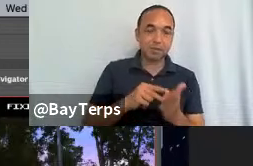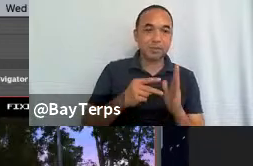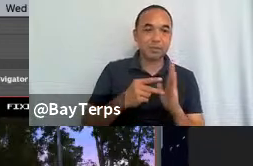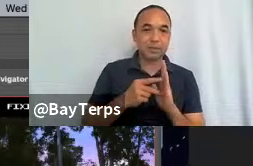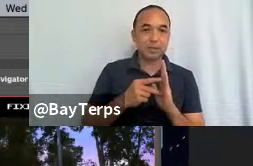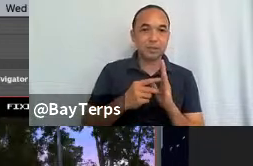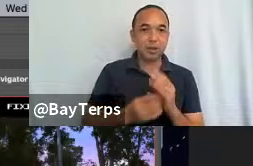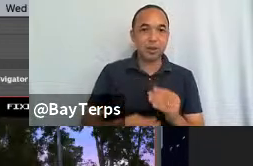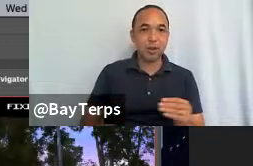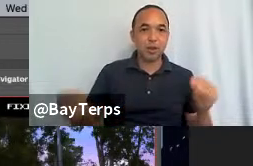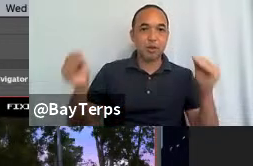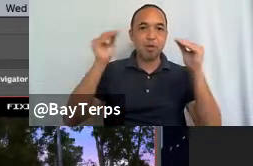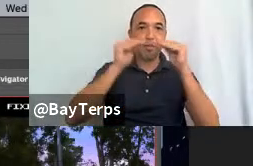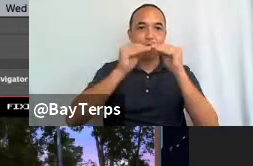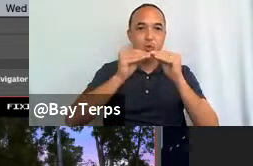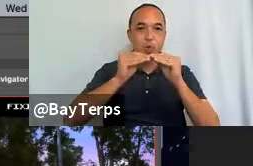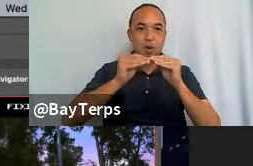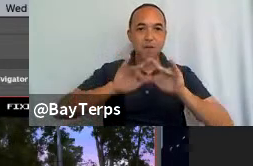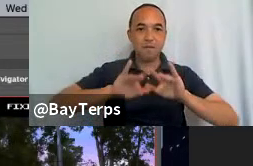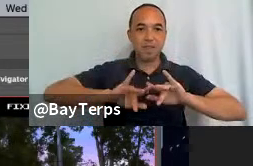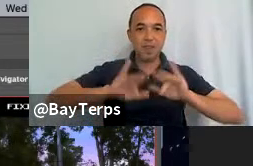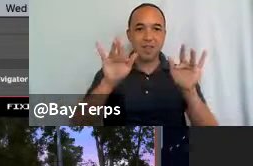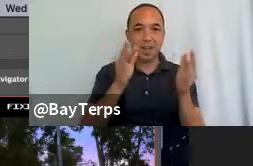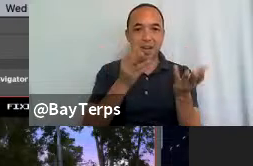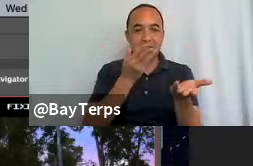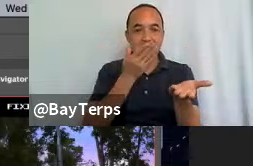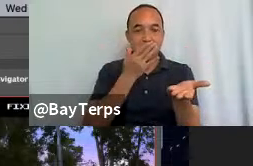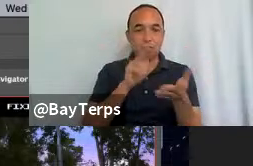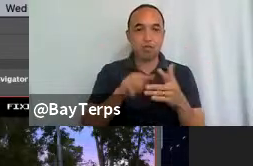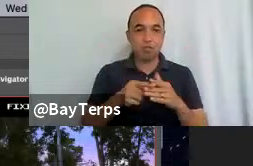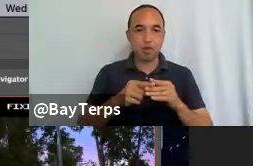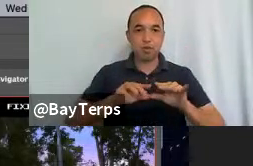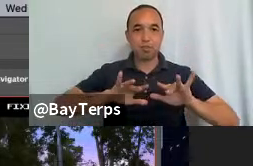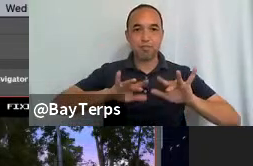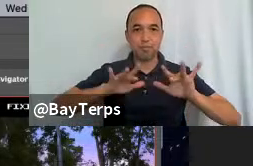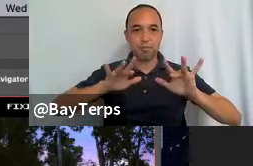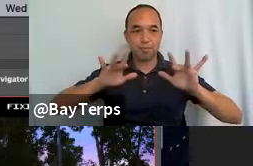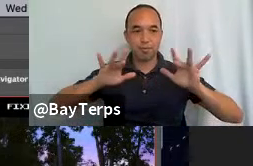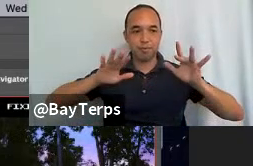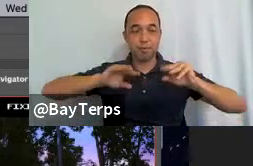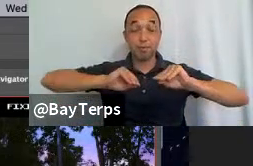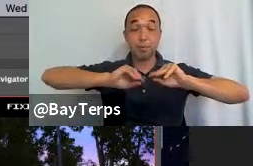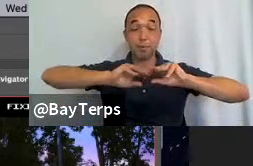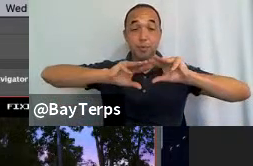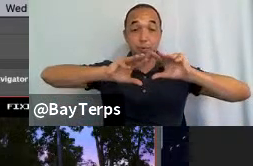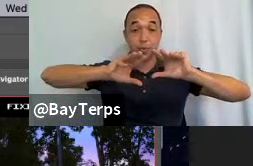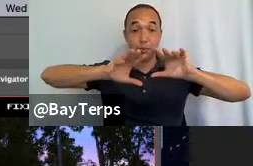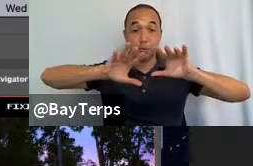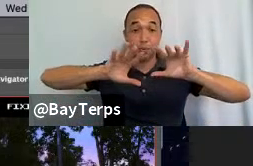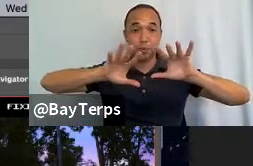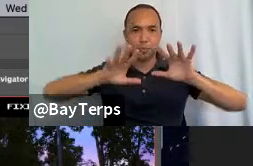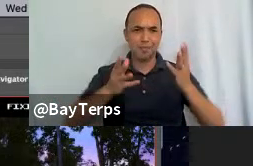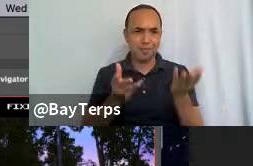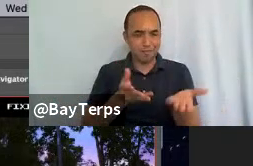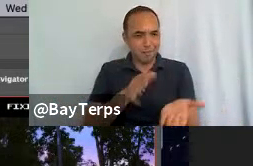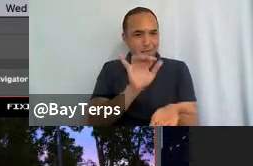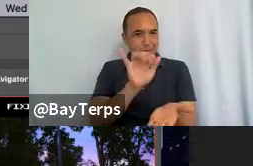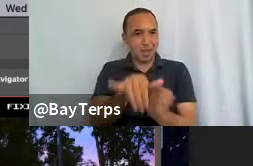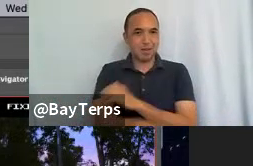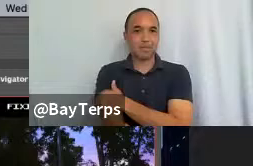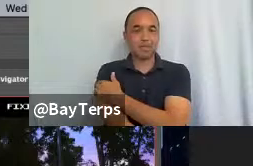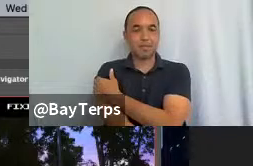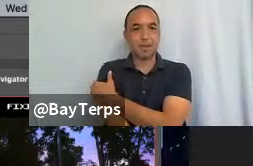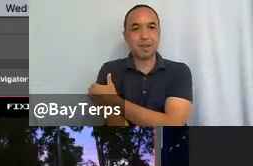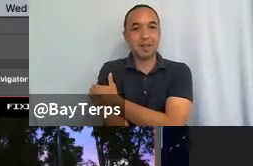those light colors out. So that's all the levels tool does. And if you do it in